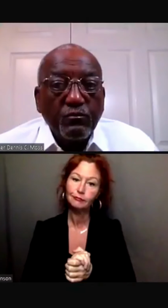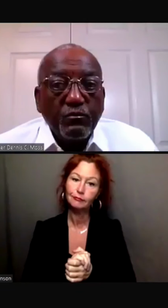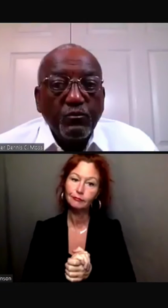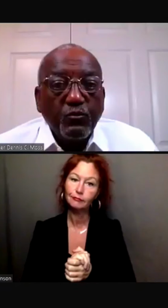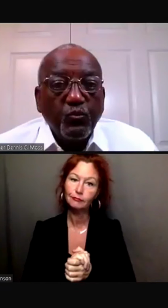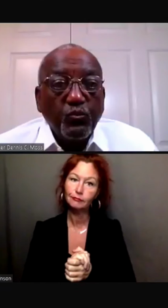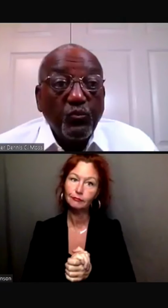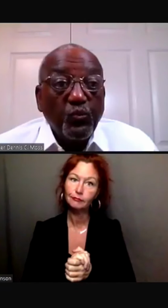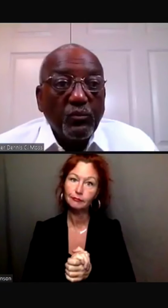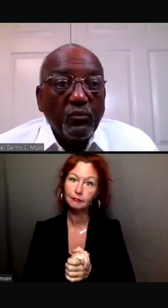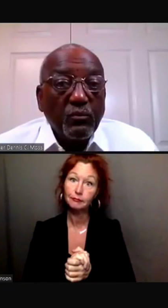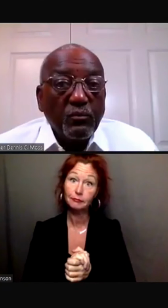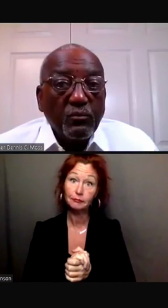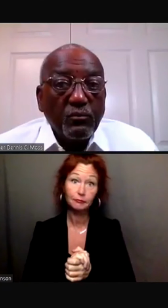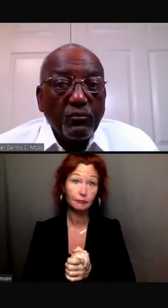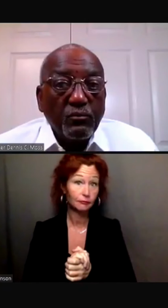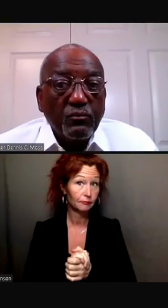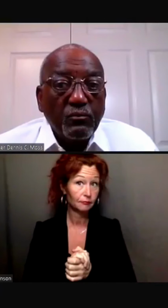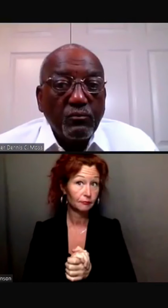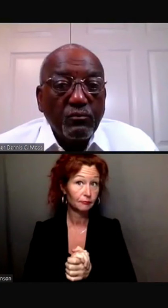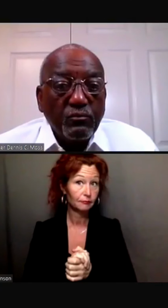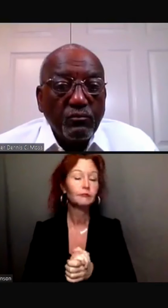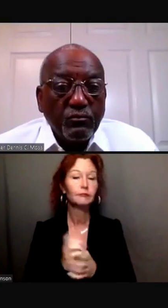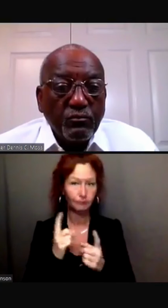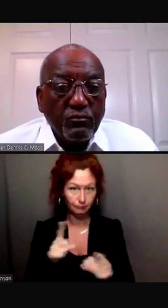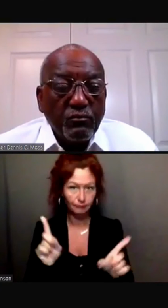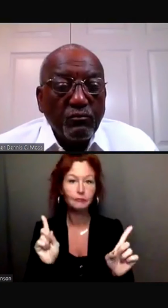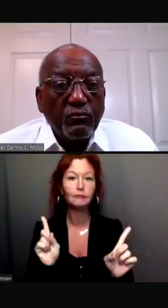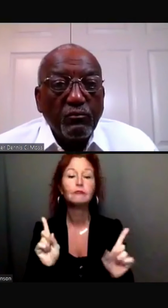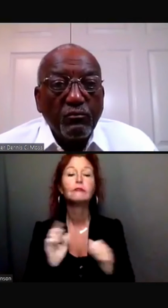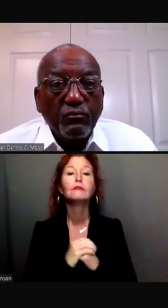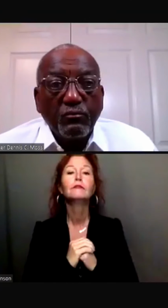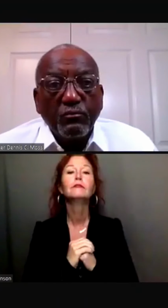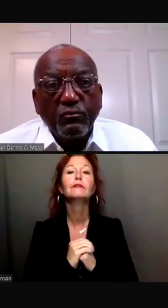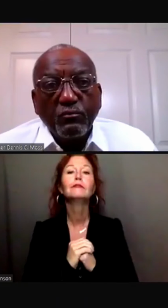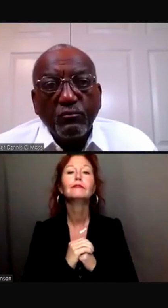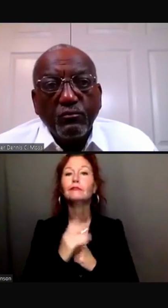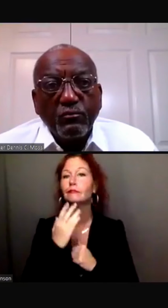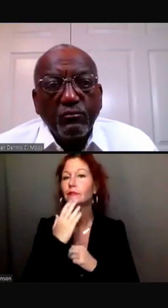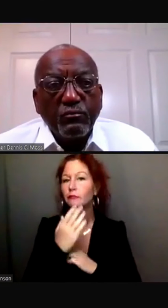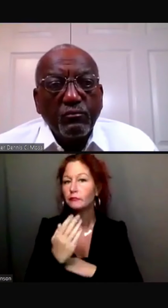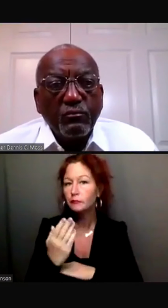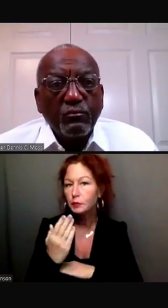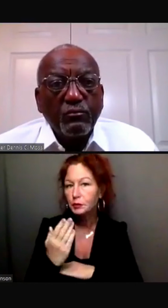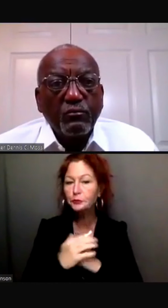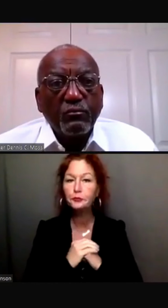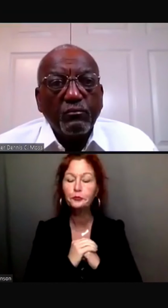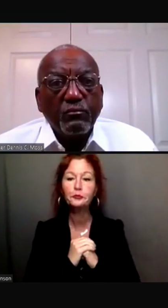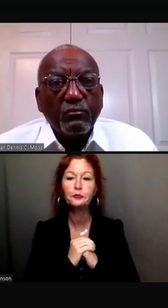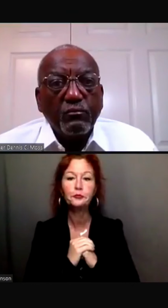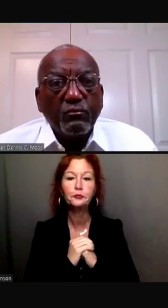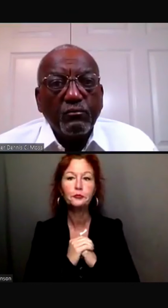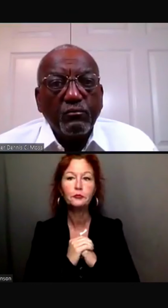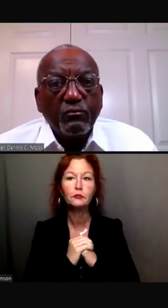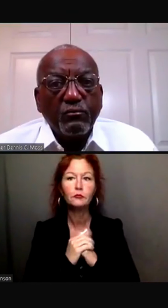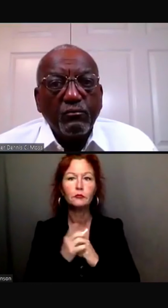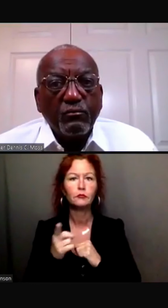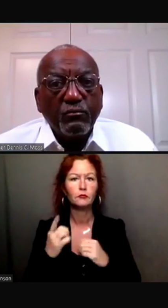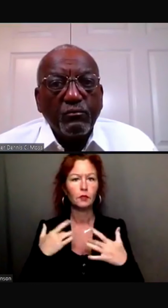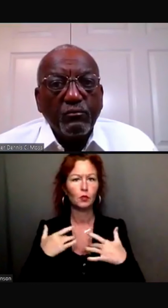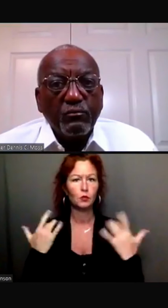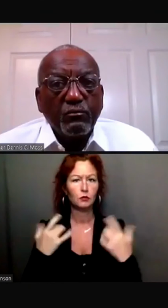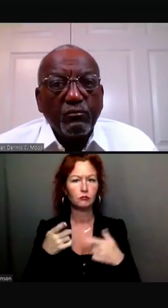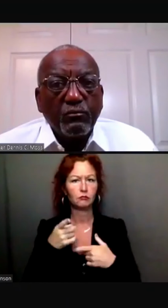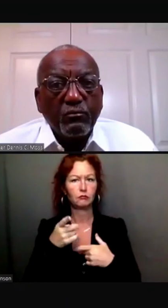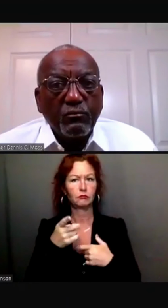Anyone have any questions this morning? Doug Hanks, go ahead. Hi, good morning. Mayor, what's the situation with the EOC? Are there people in